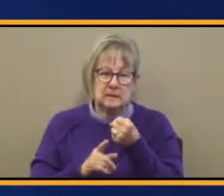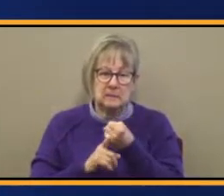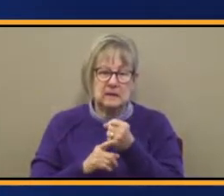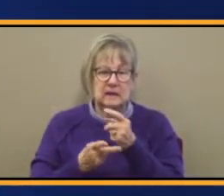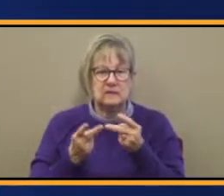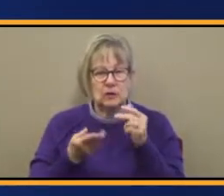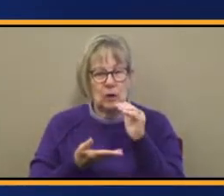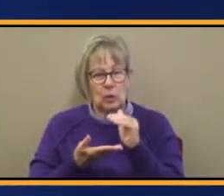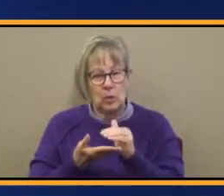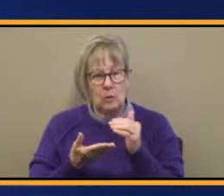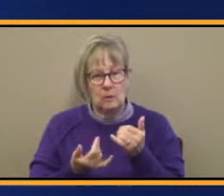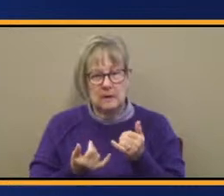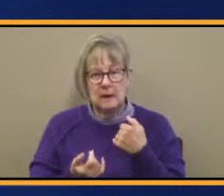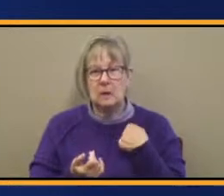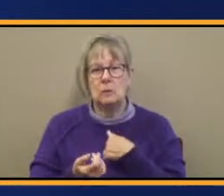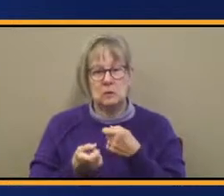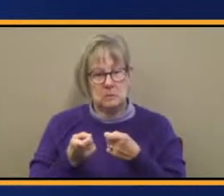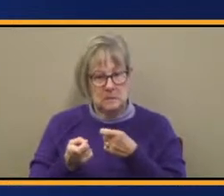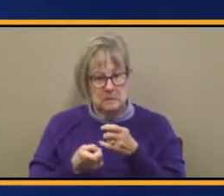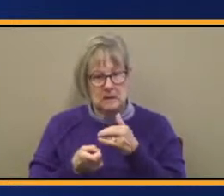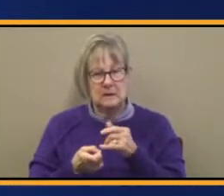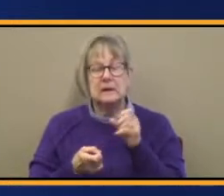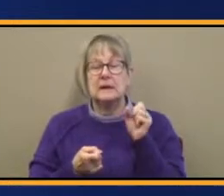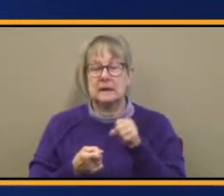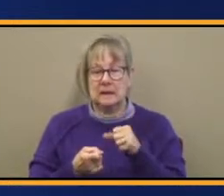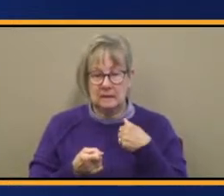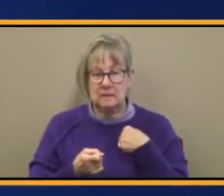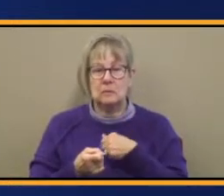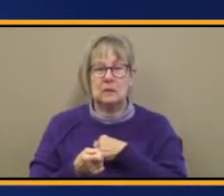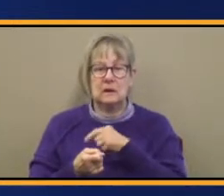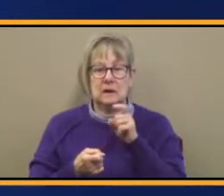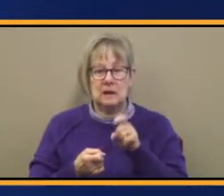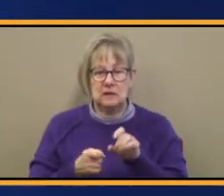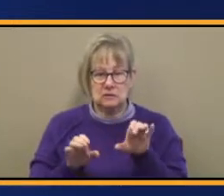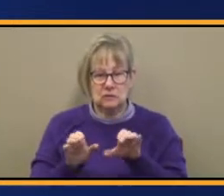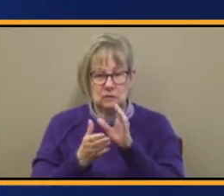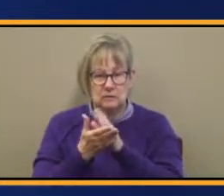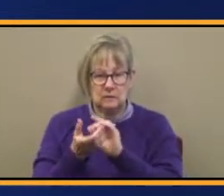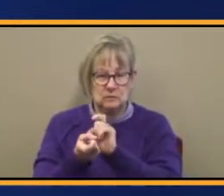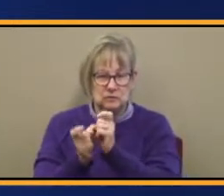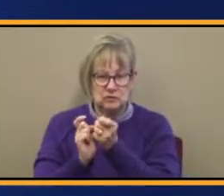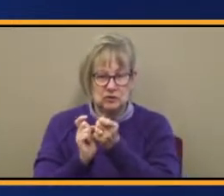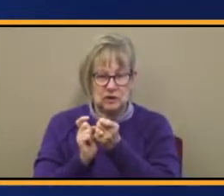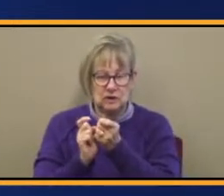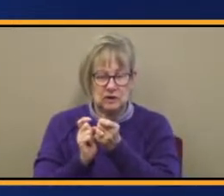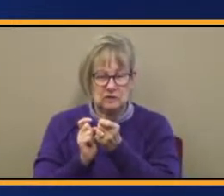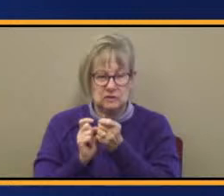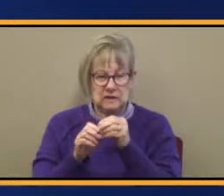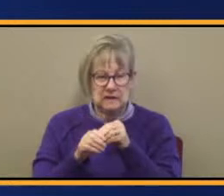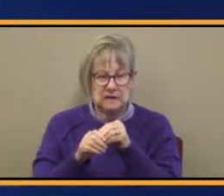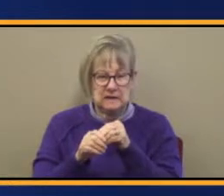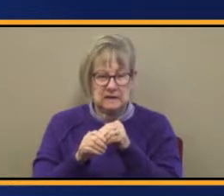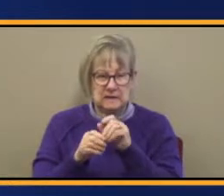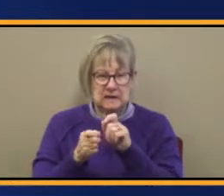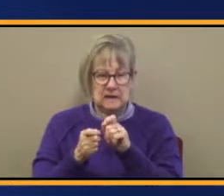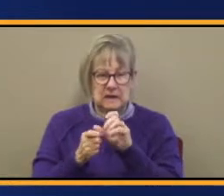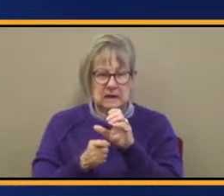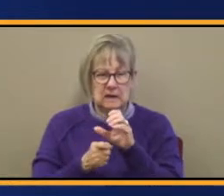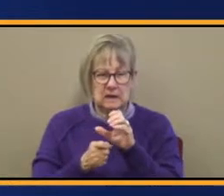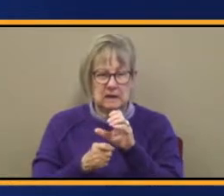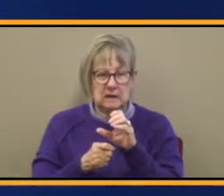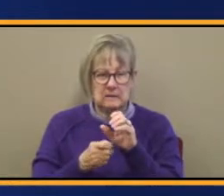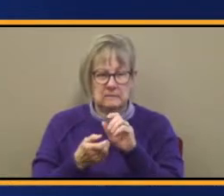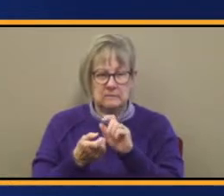and we're managing. We had to do some change in configuration to take